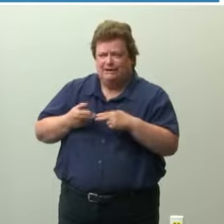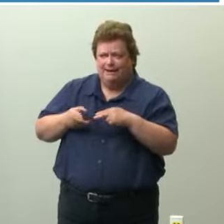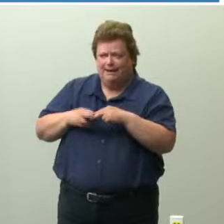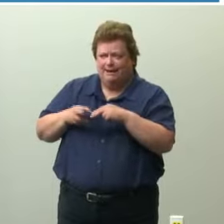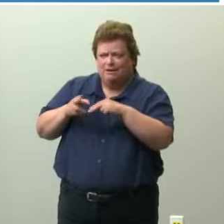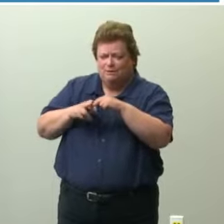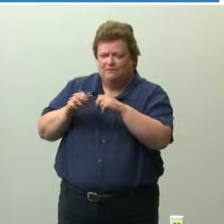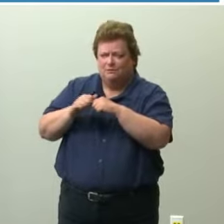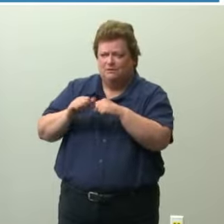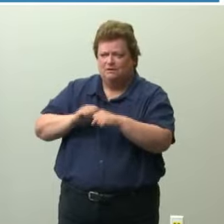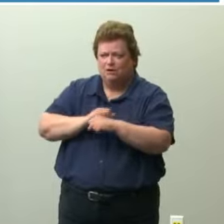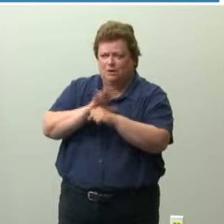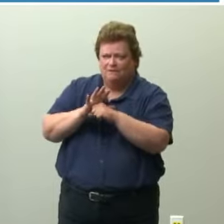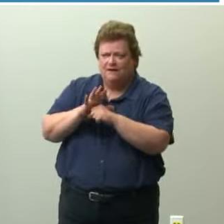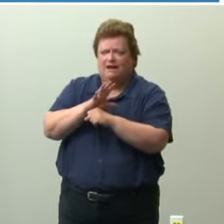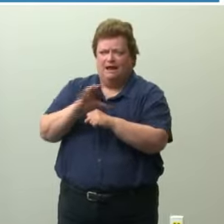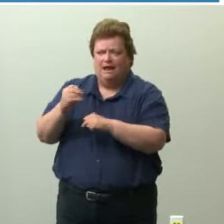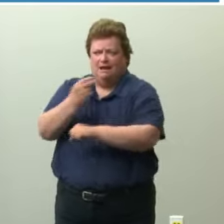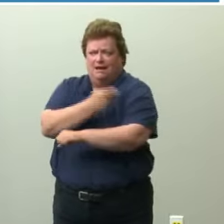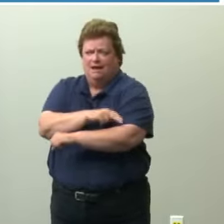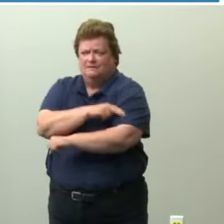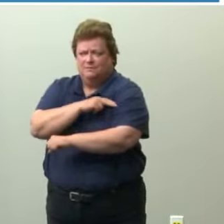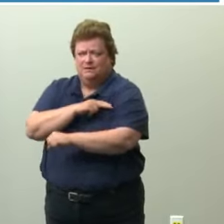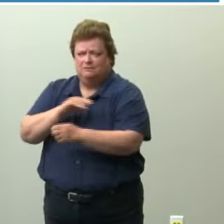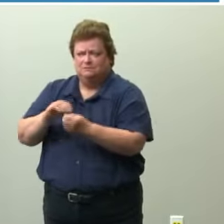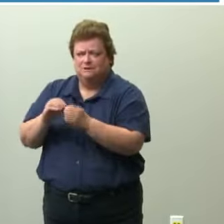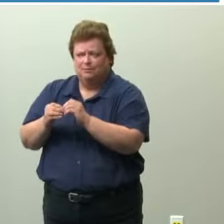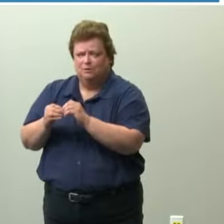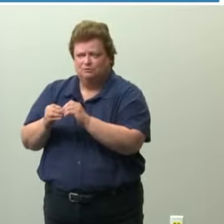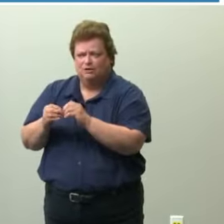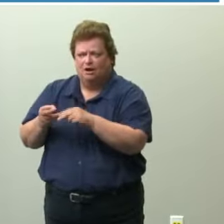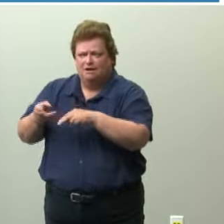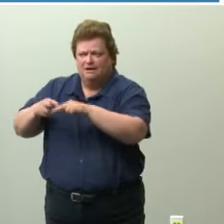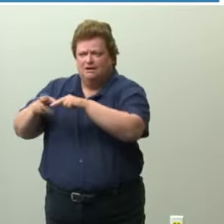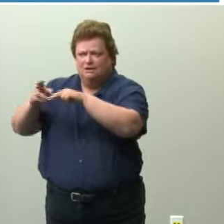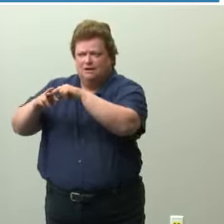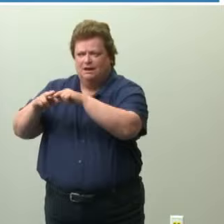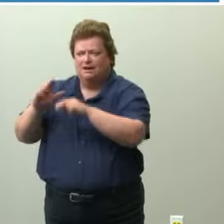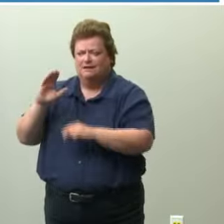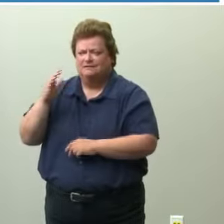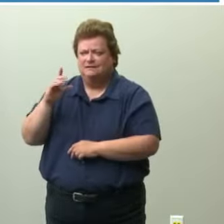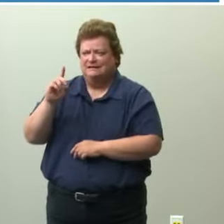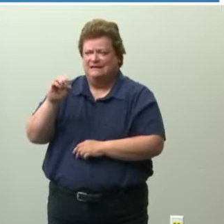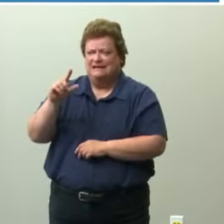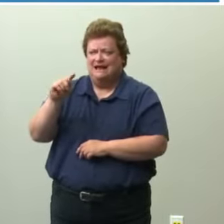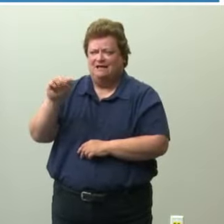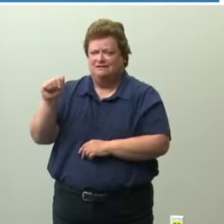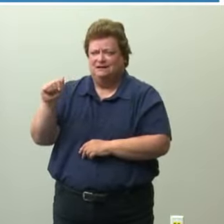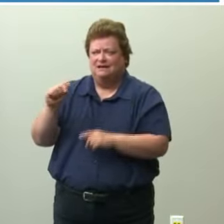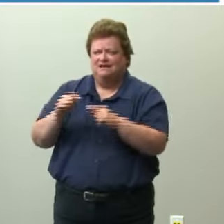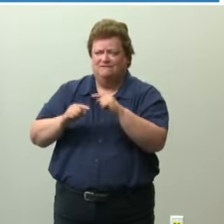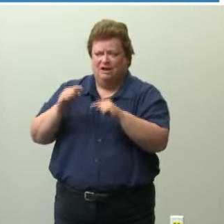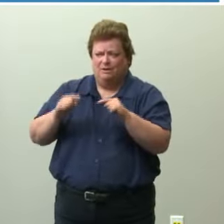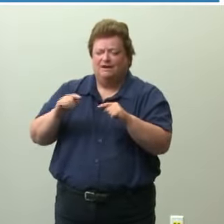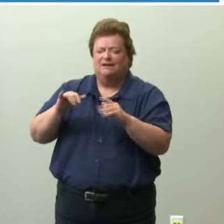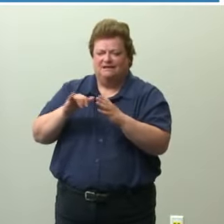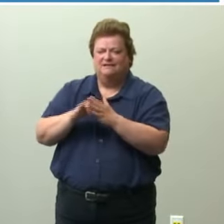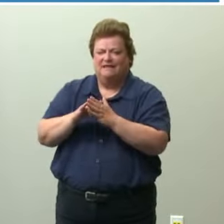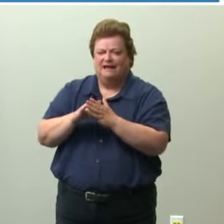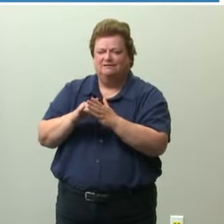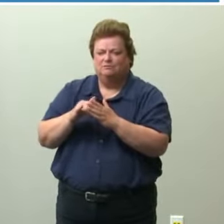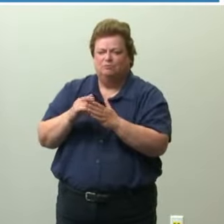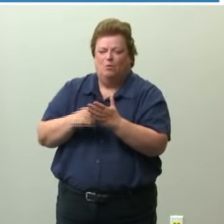cases and hospitalizations, and it appears the Delta variant is a driving factor.